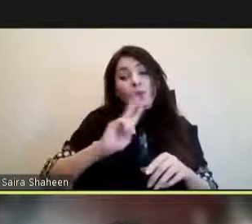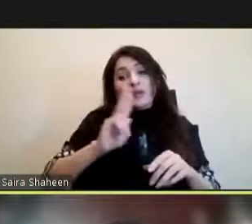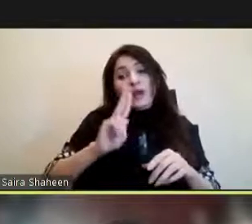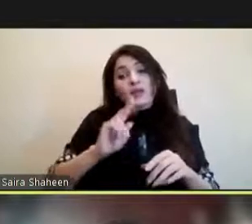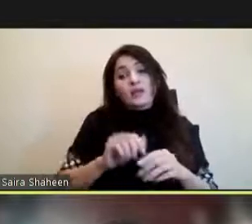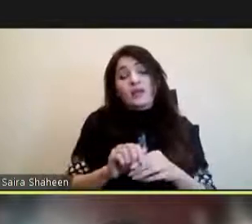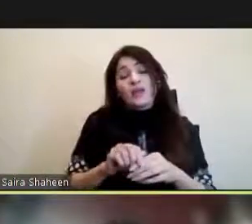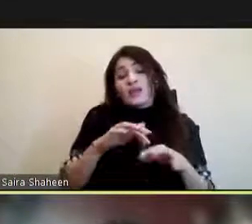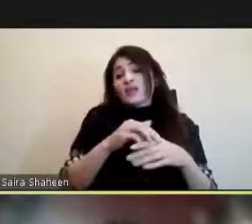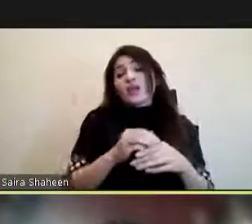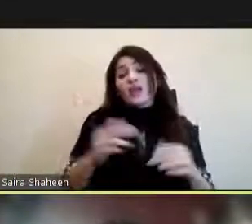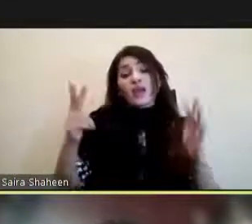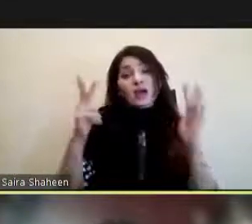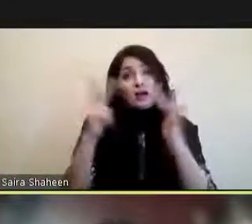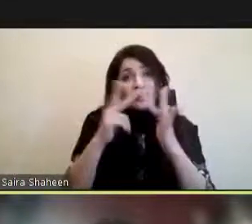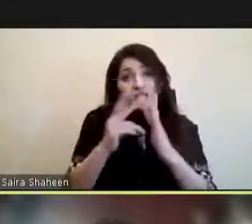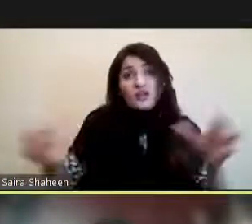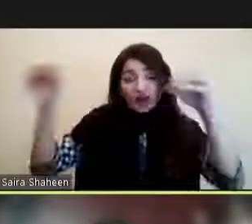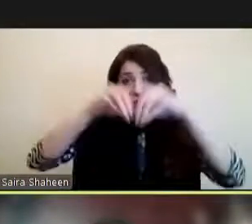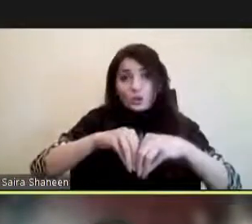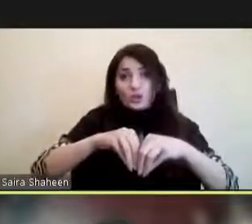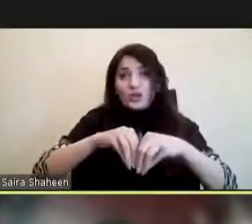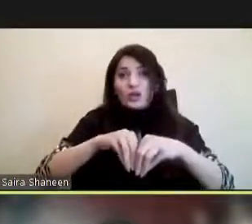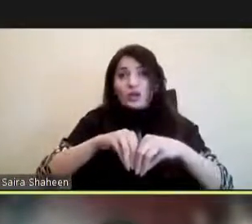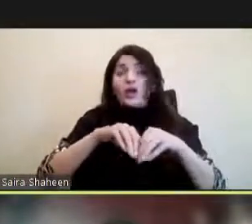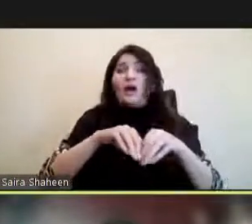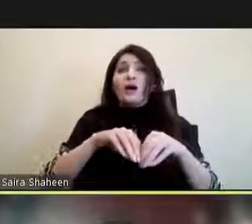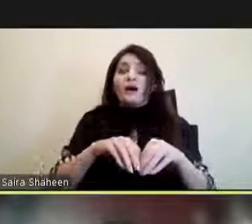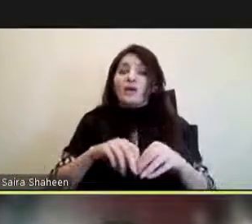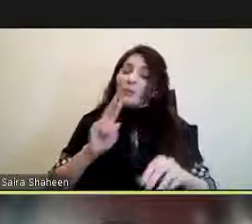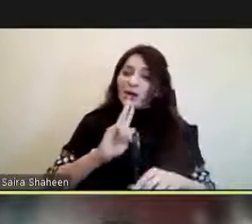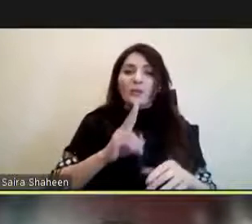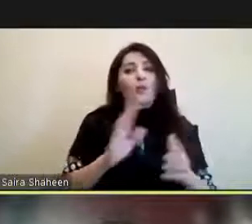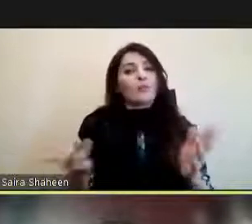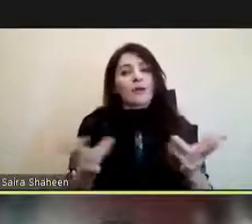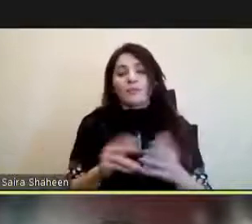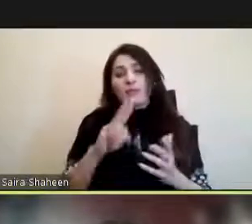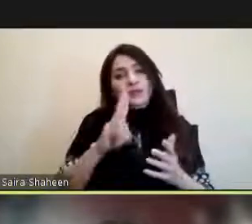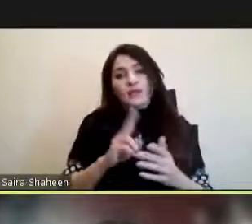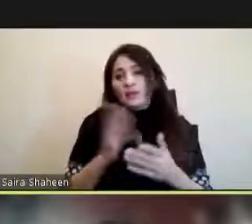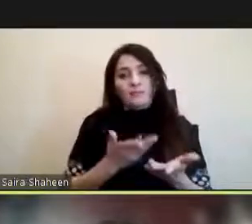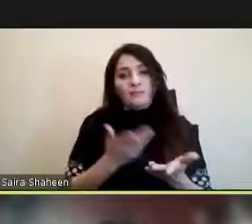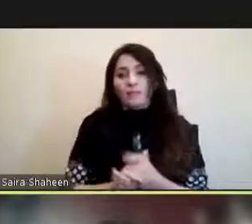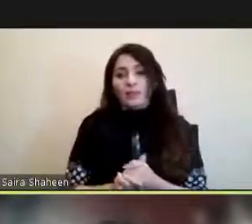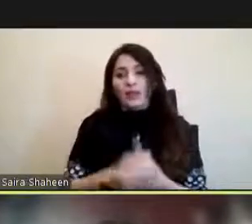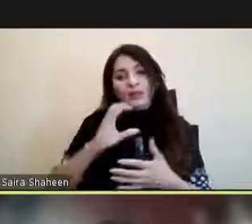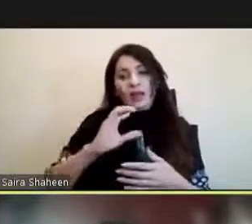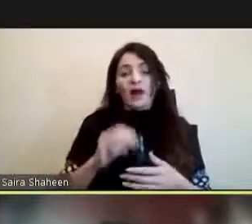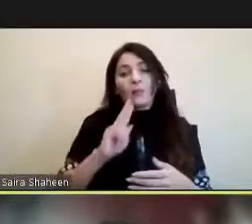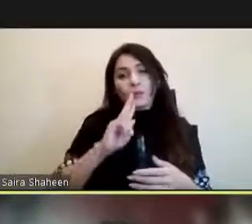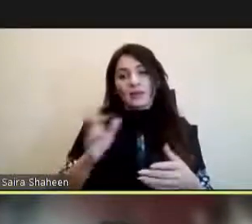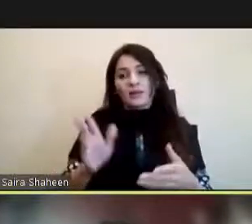digital inclusion of persons with disabilities and how research has shown this unequal access. Clara?